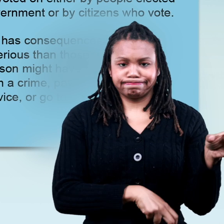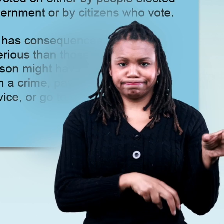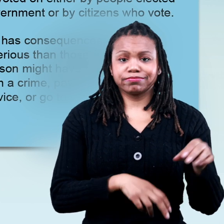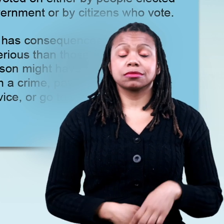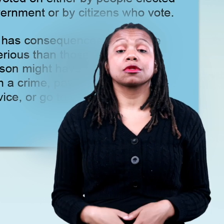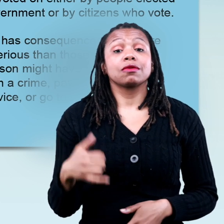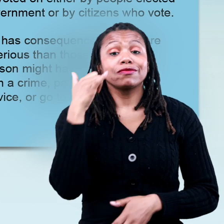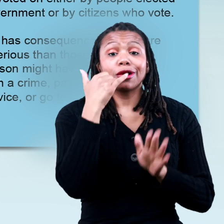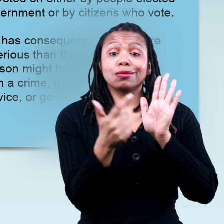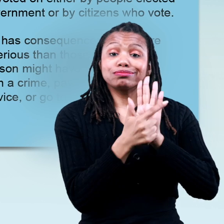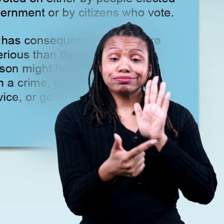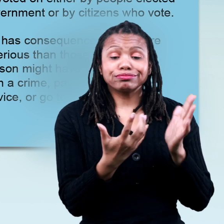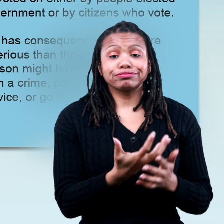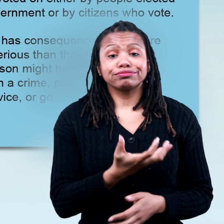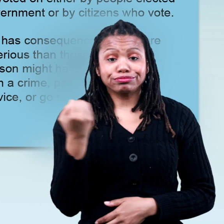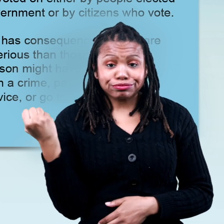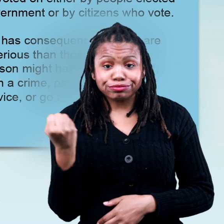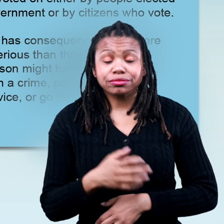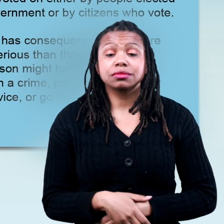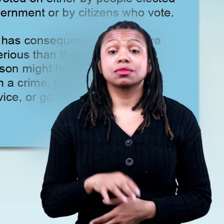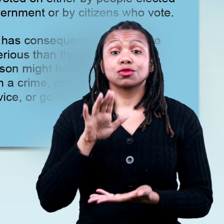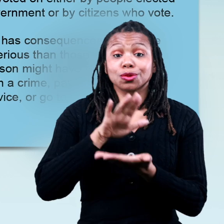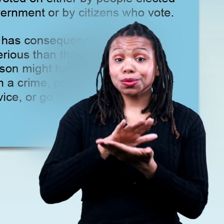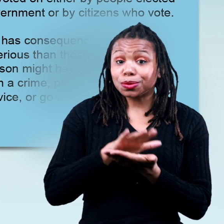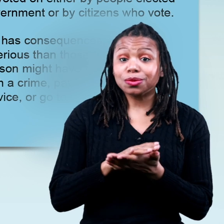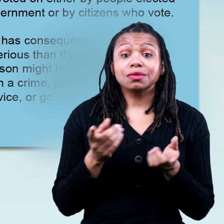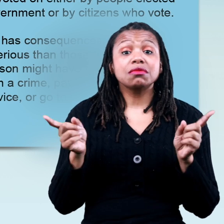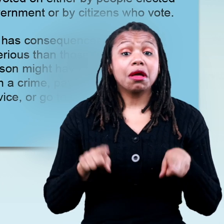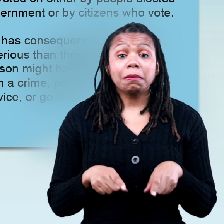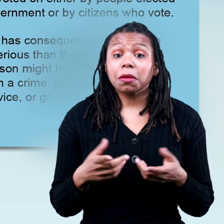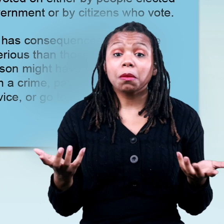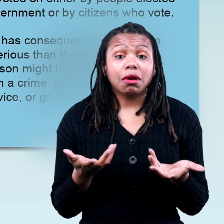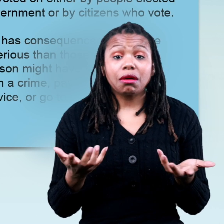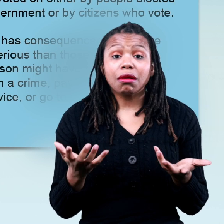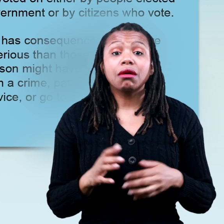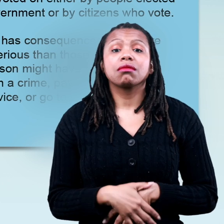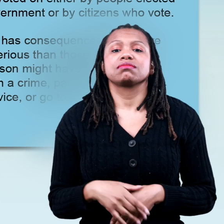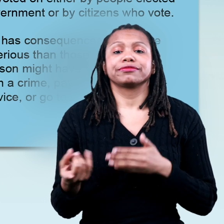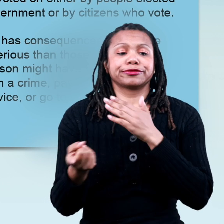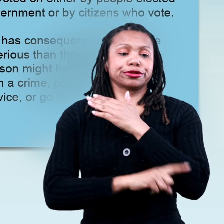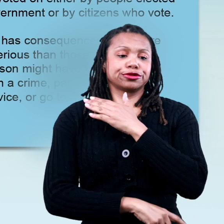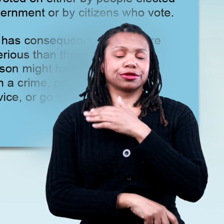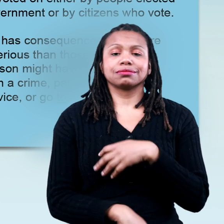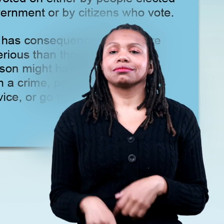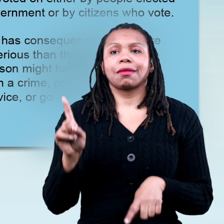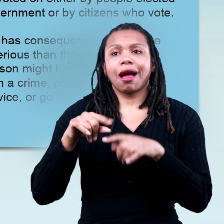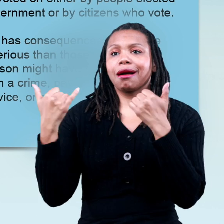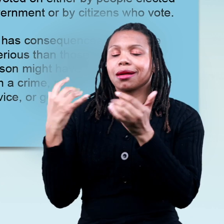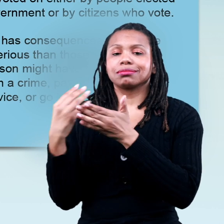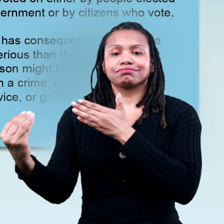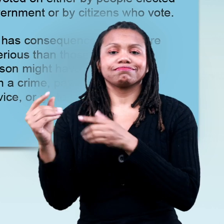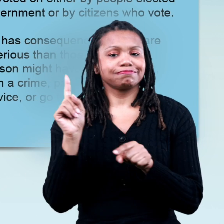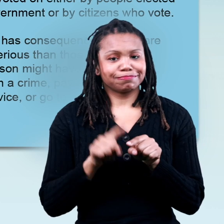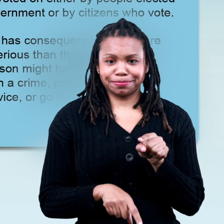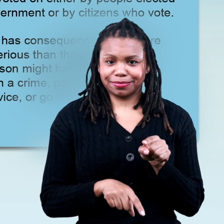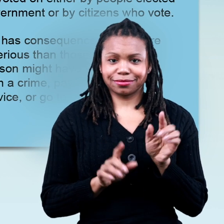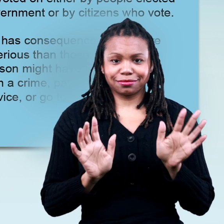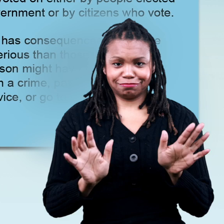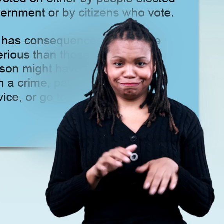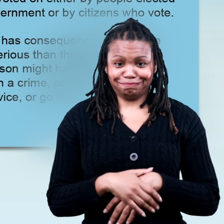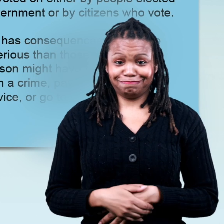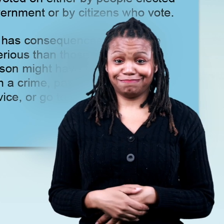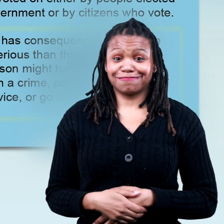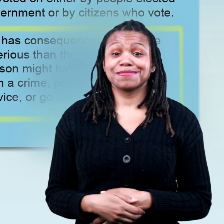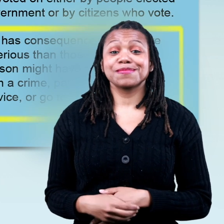or be grounded from an electronic device. Or maybe if you are at school, you would have to go to detention or